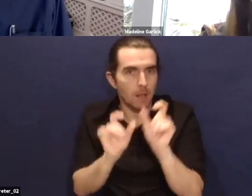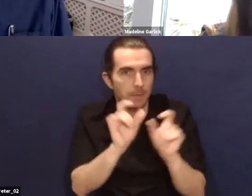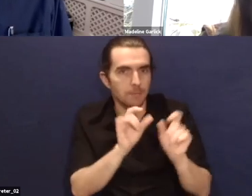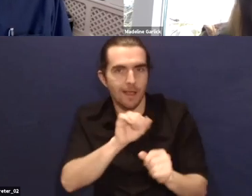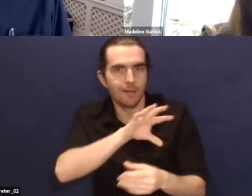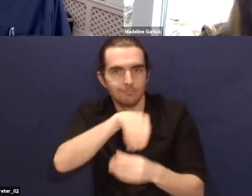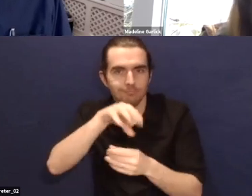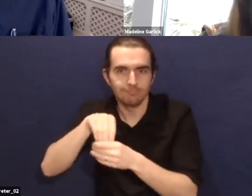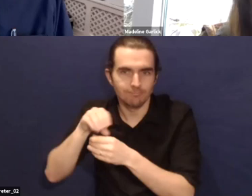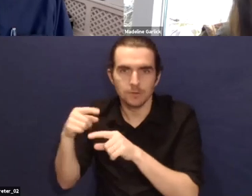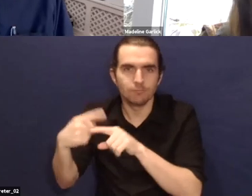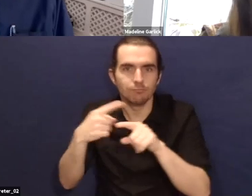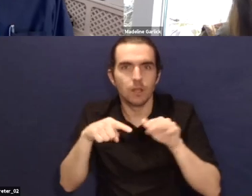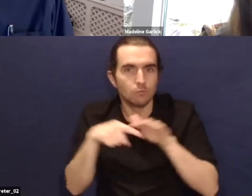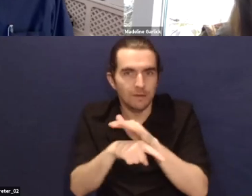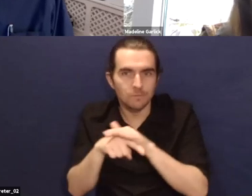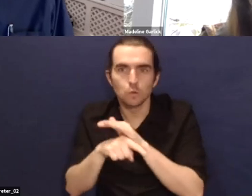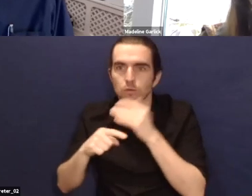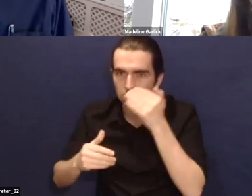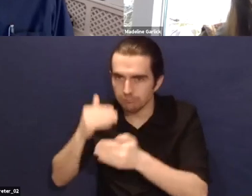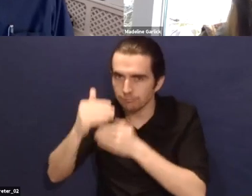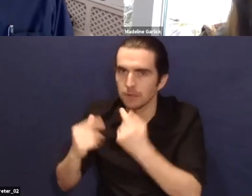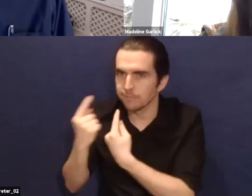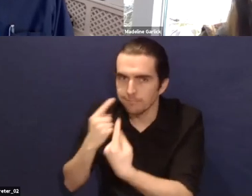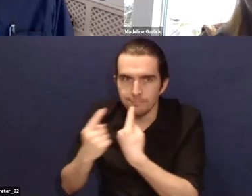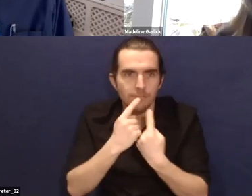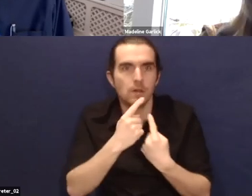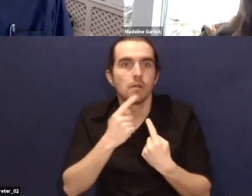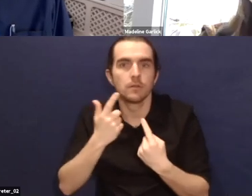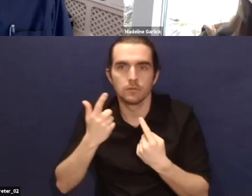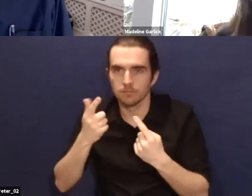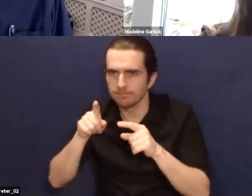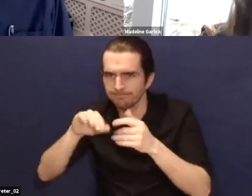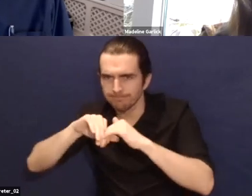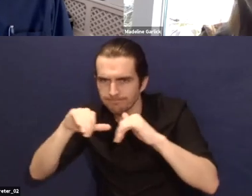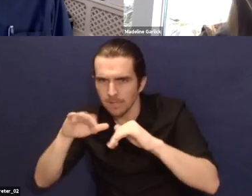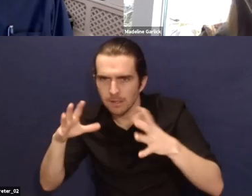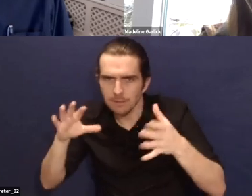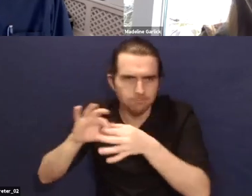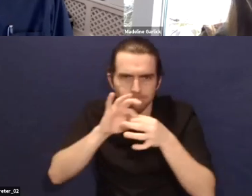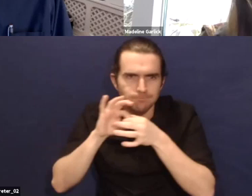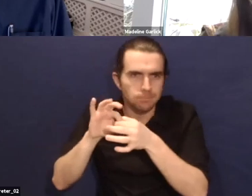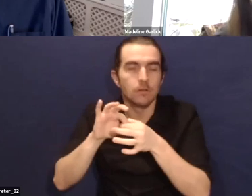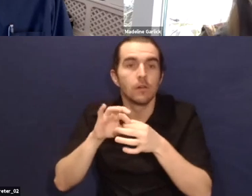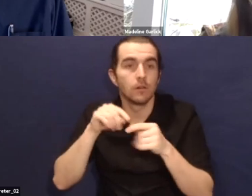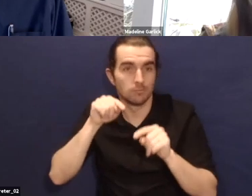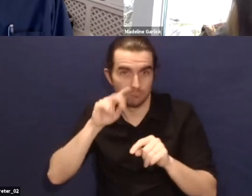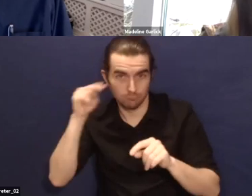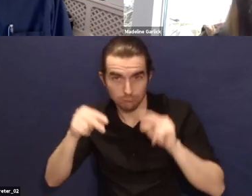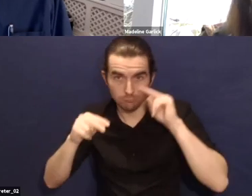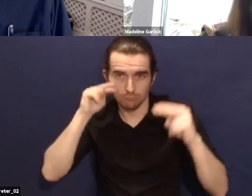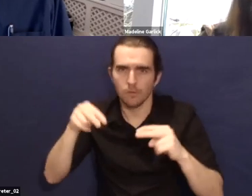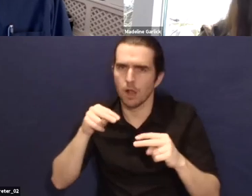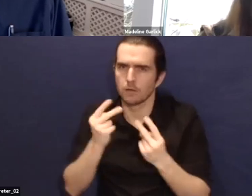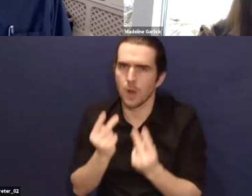they're going to be able to go back and rebuild their countries, to have a secure place to live. In many cases, it's crucially important for them to be able to go back to the